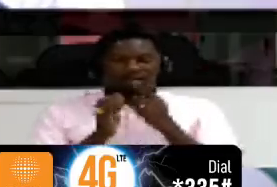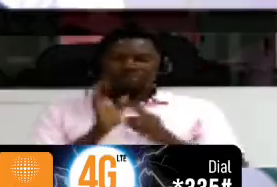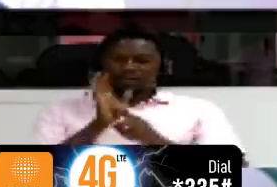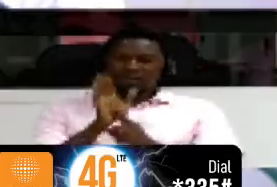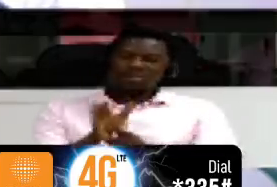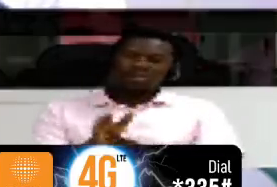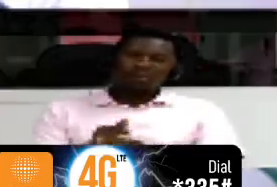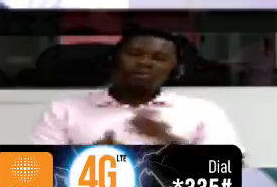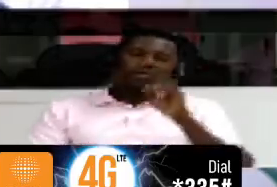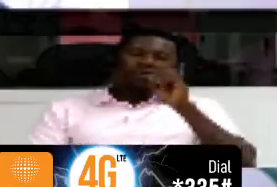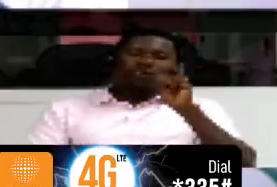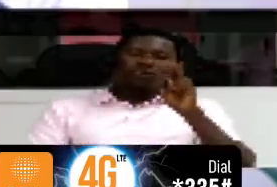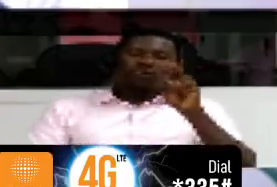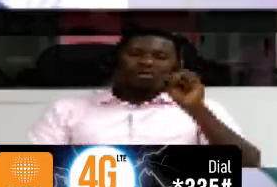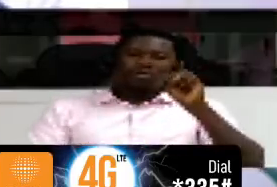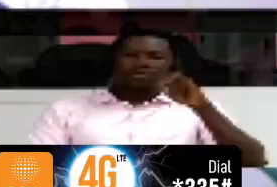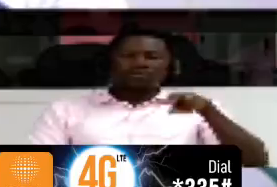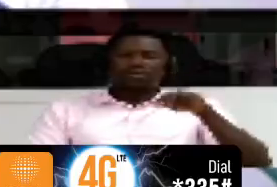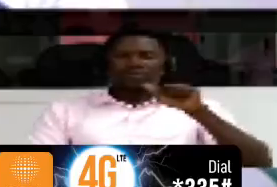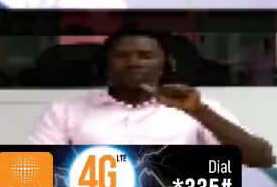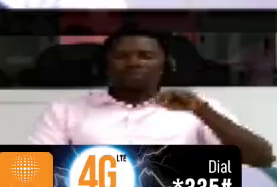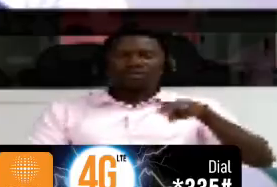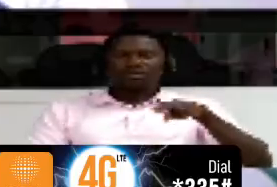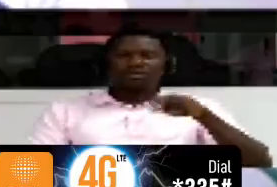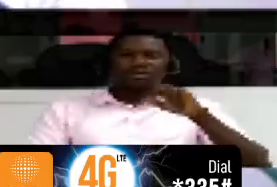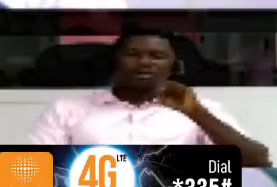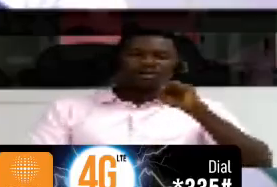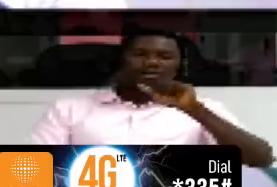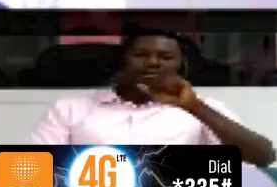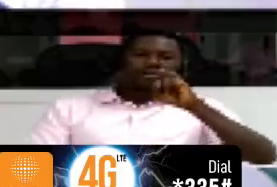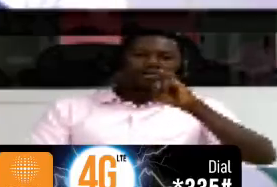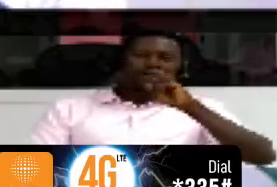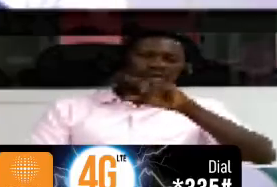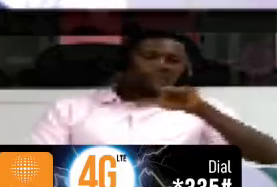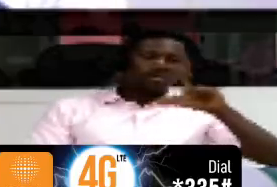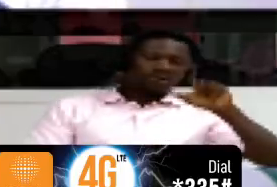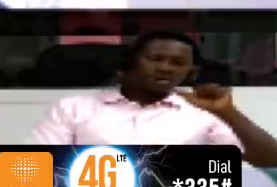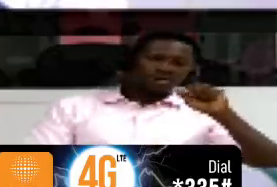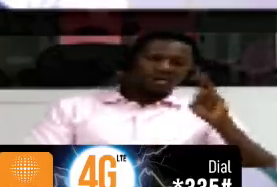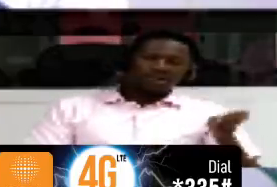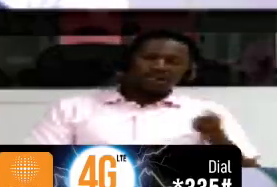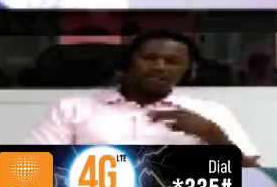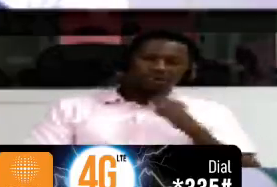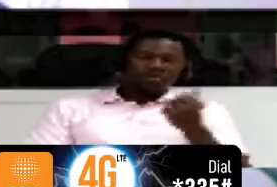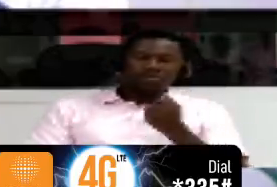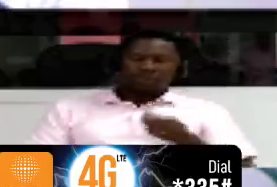Usman Silla was made to understand because he led that